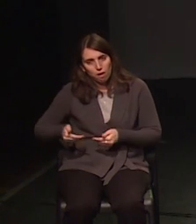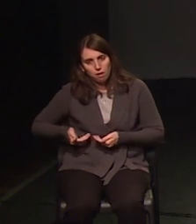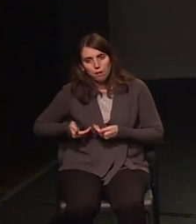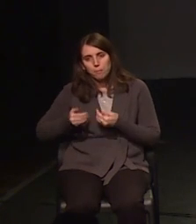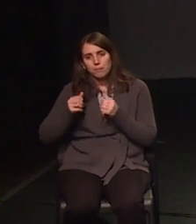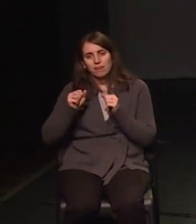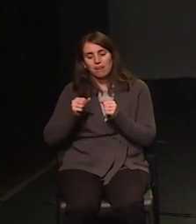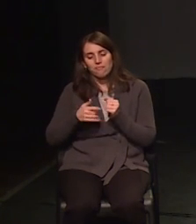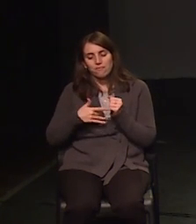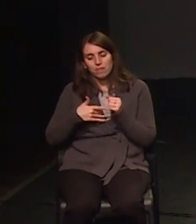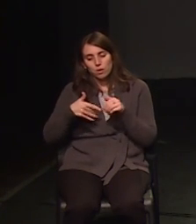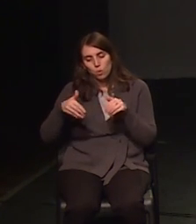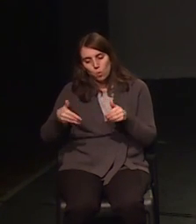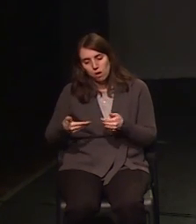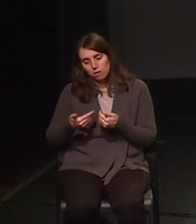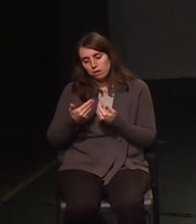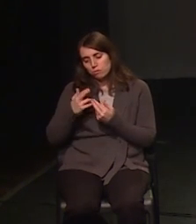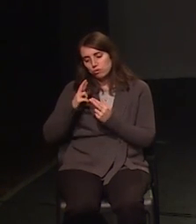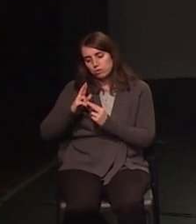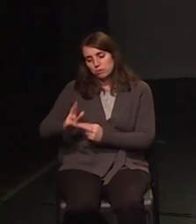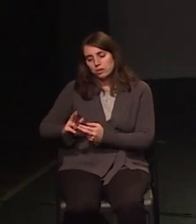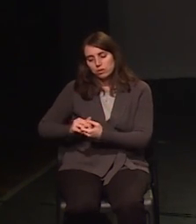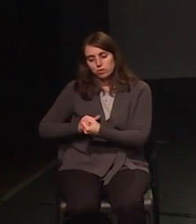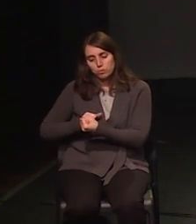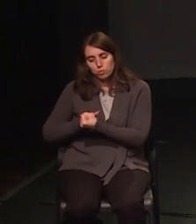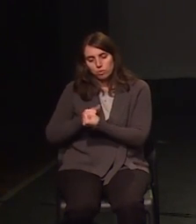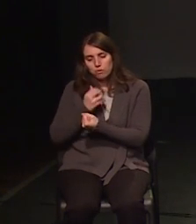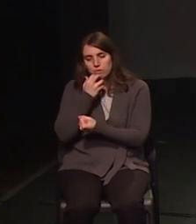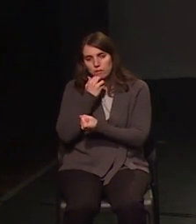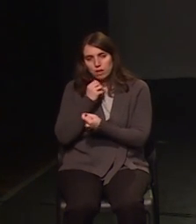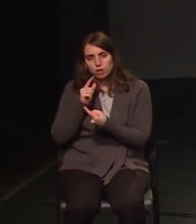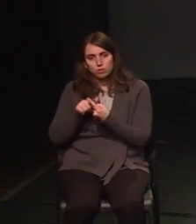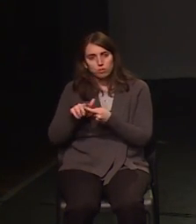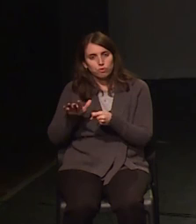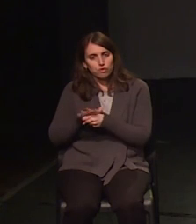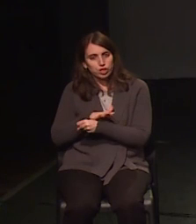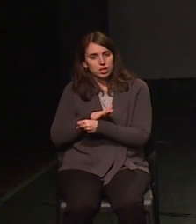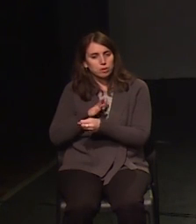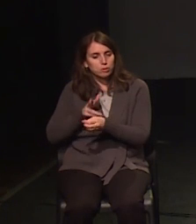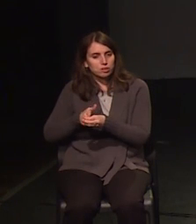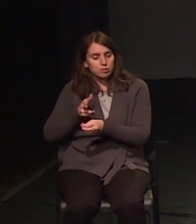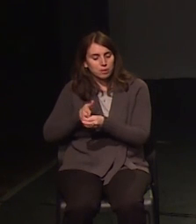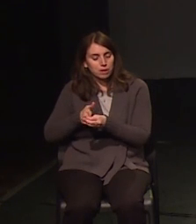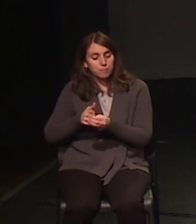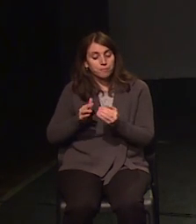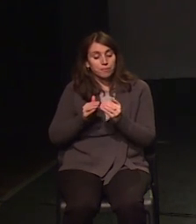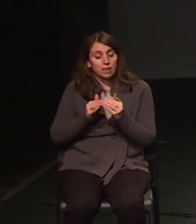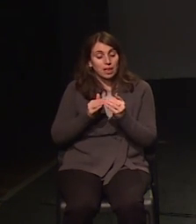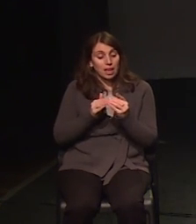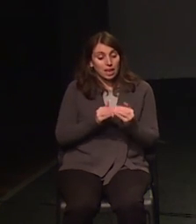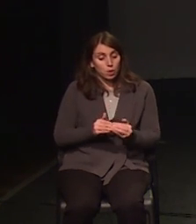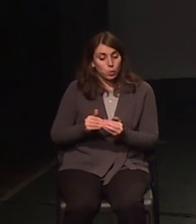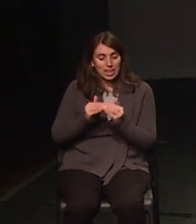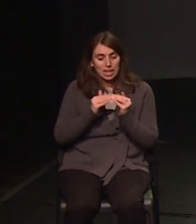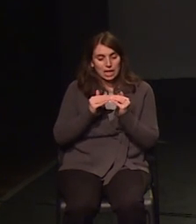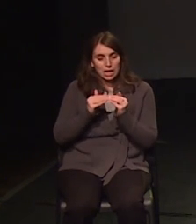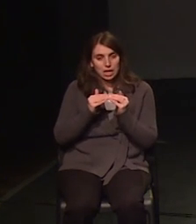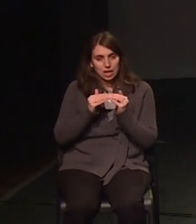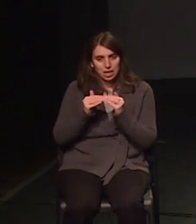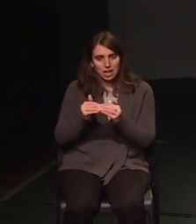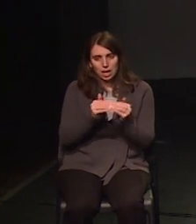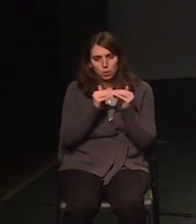welcomed, respected, supported, and valued to fully participate. Equity, then, is the